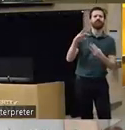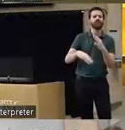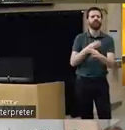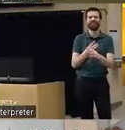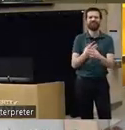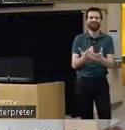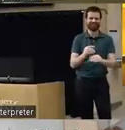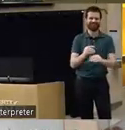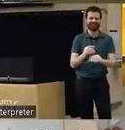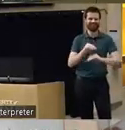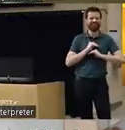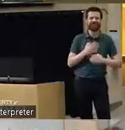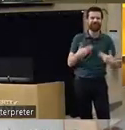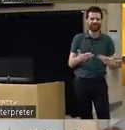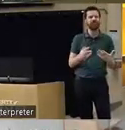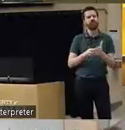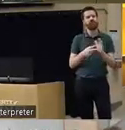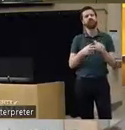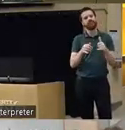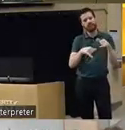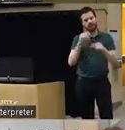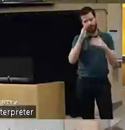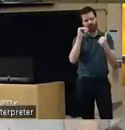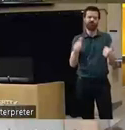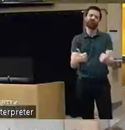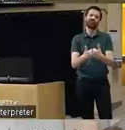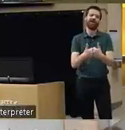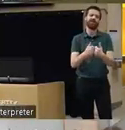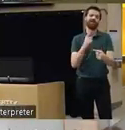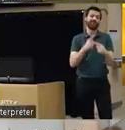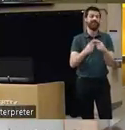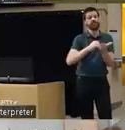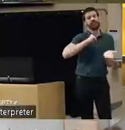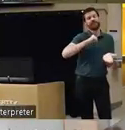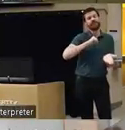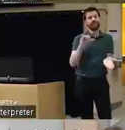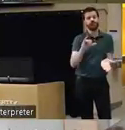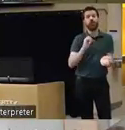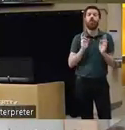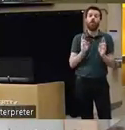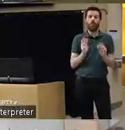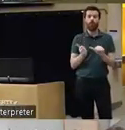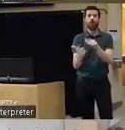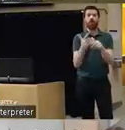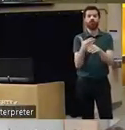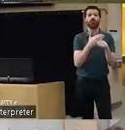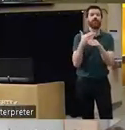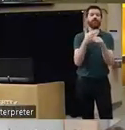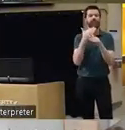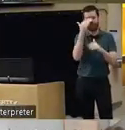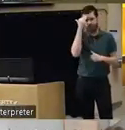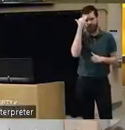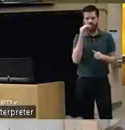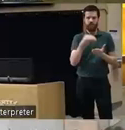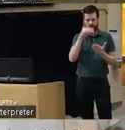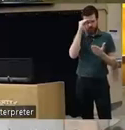think there's common and expected challenges and resistances, and hopefully we can all share knowledge and learn